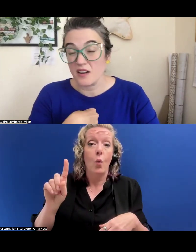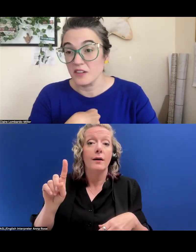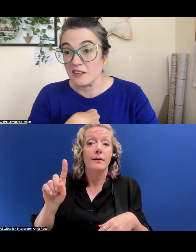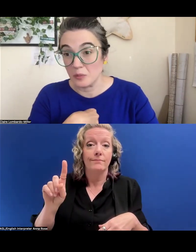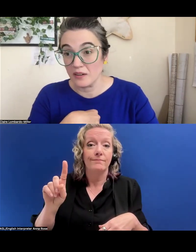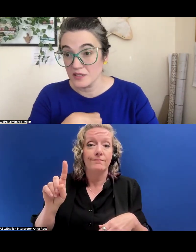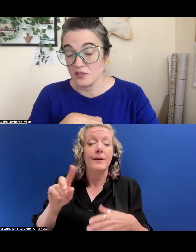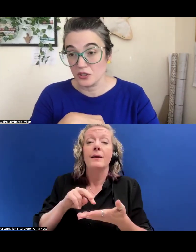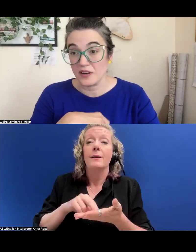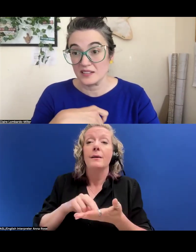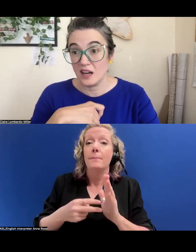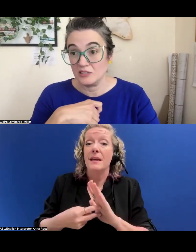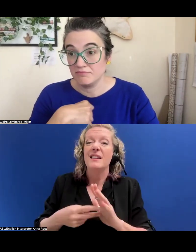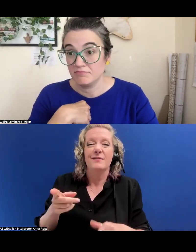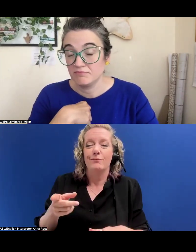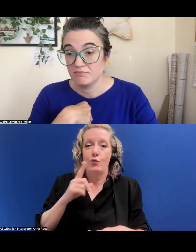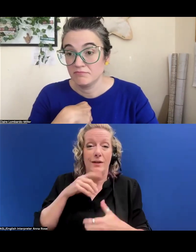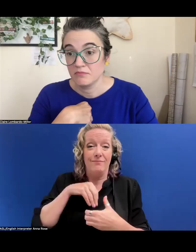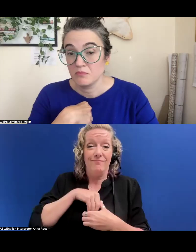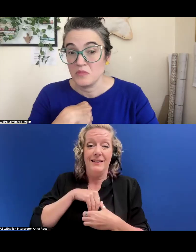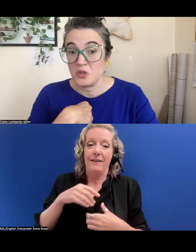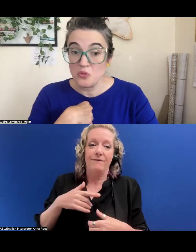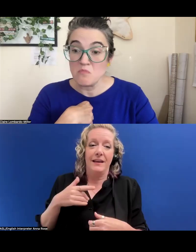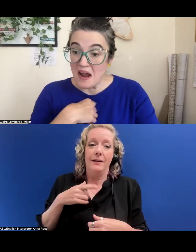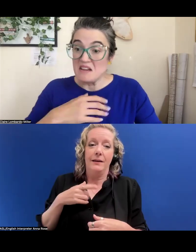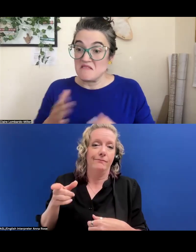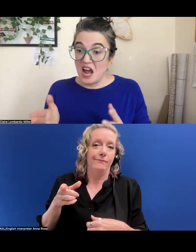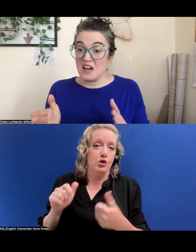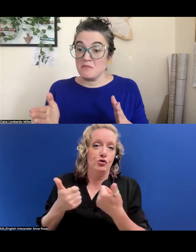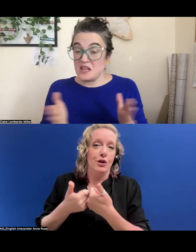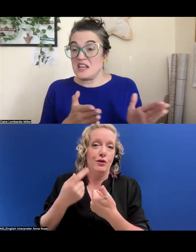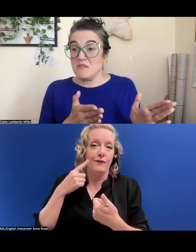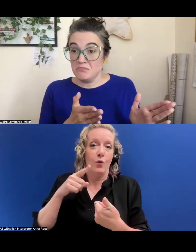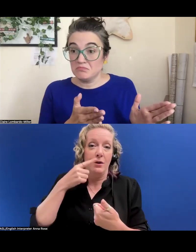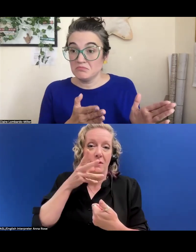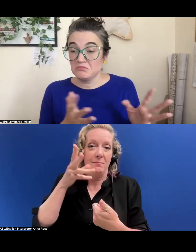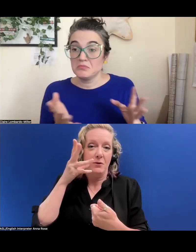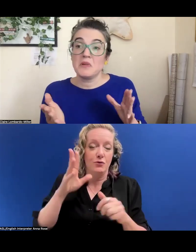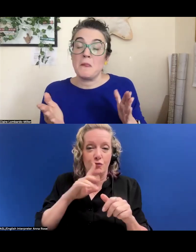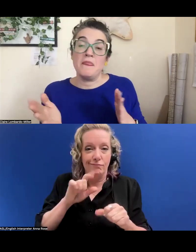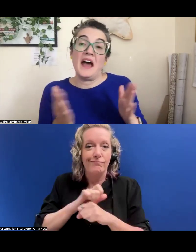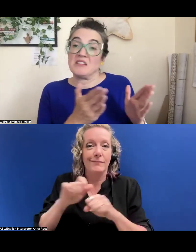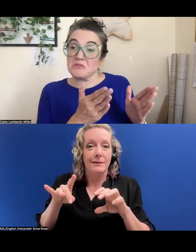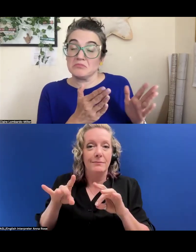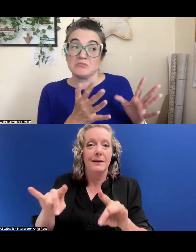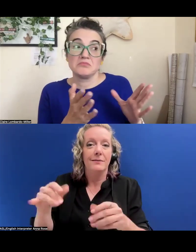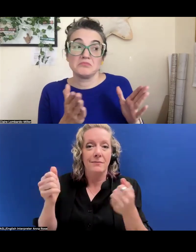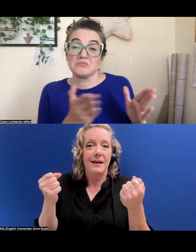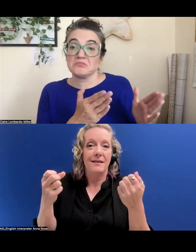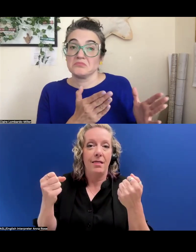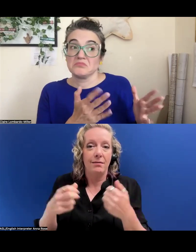hard for hearing parents to learn ASL. You might not be that